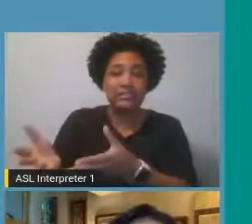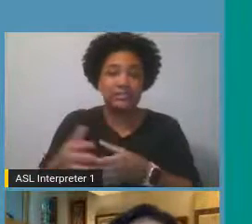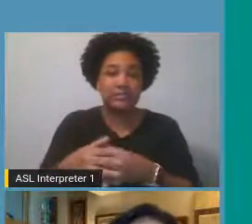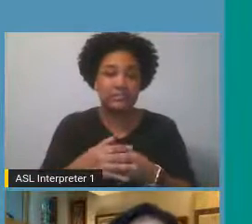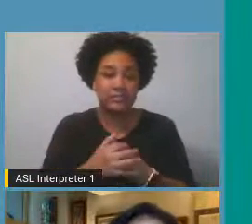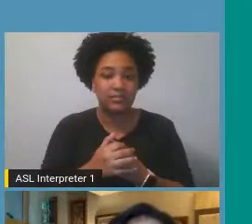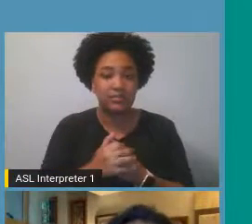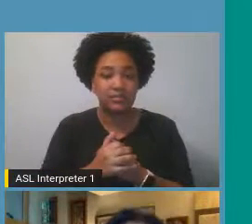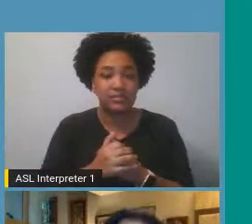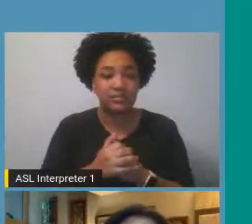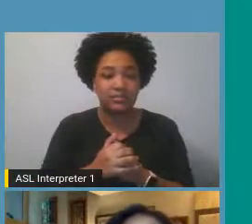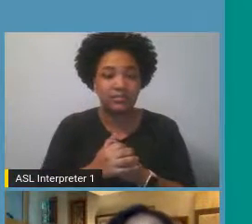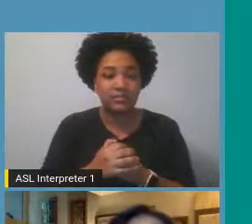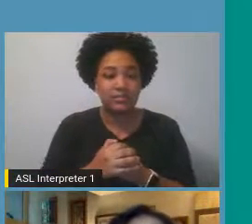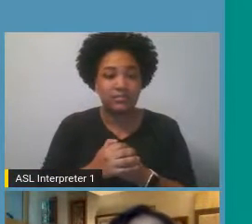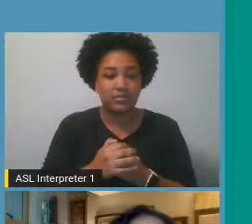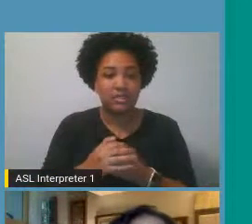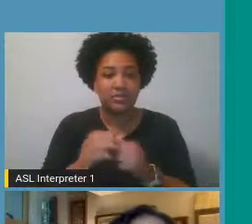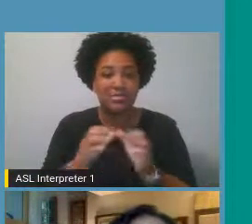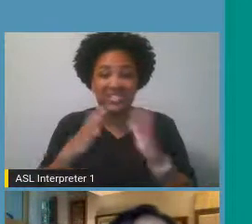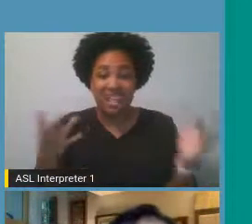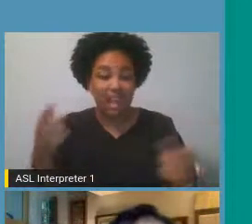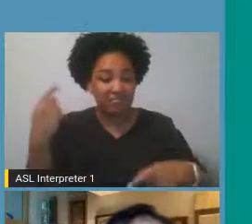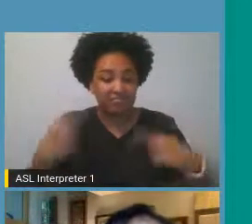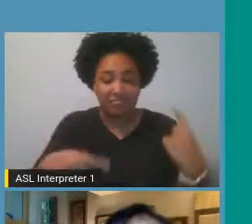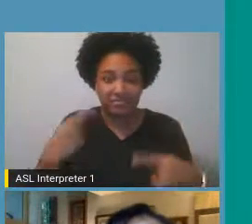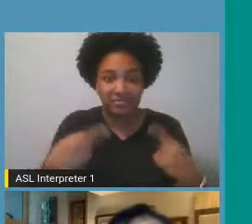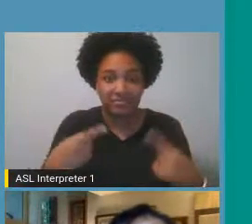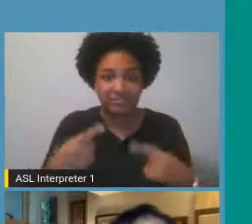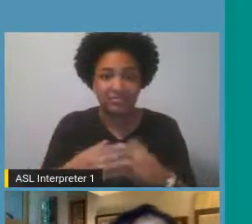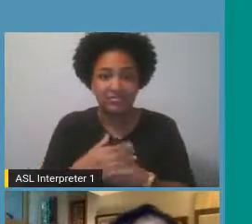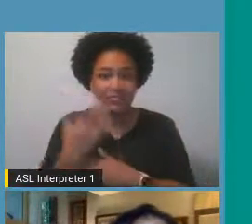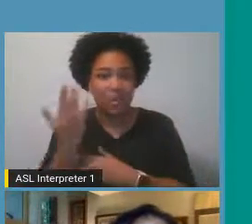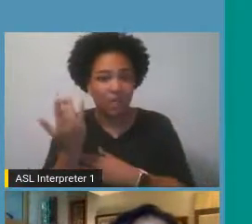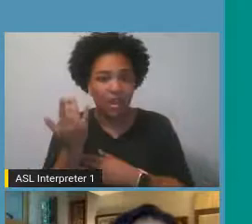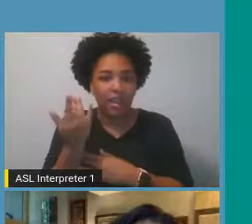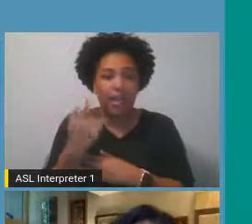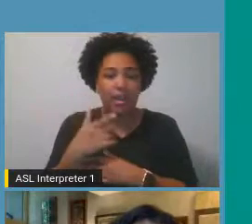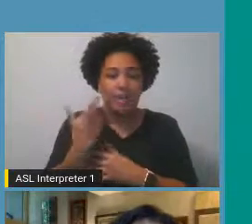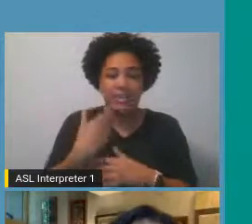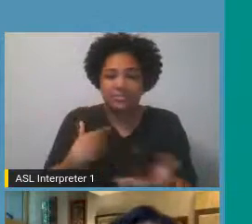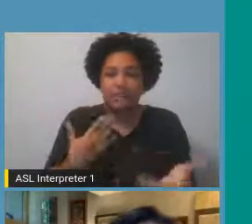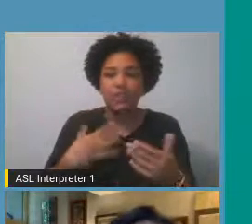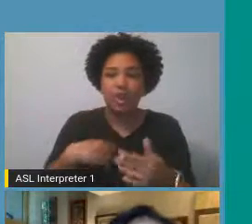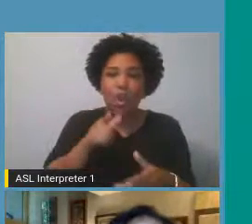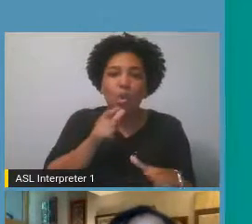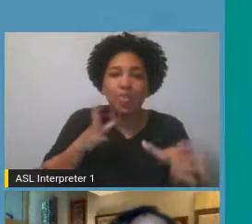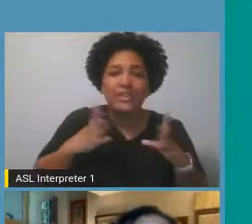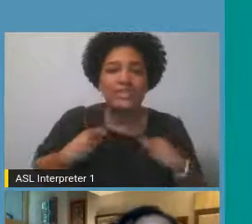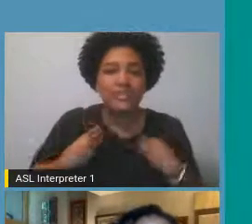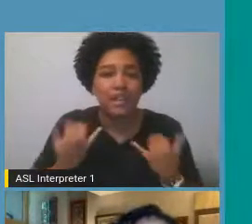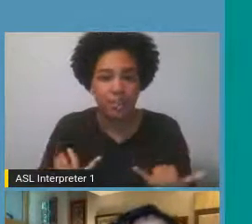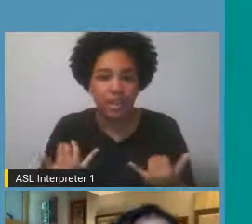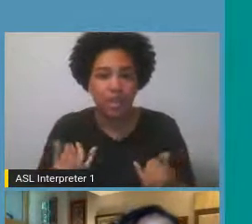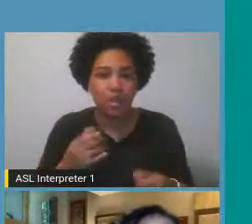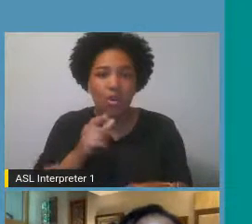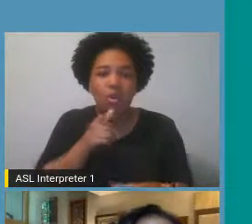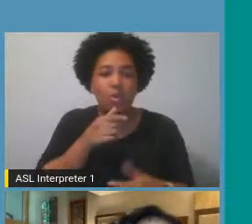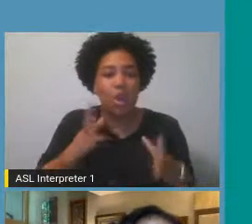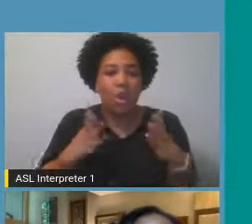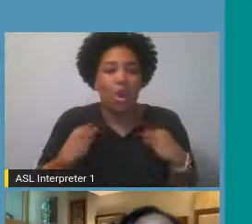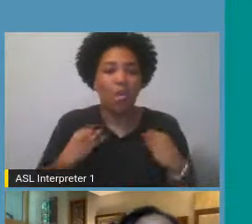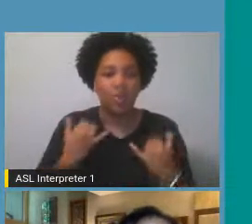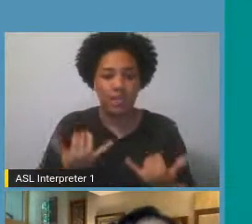lot of just bait, because it was like, well, who's going to own this? And so what they didn't want was for the collection to